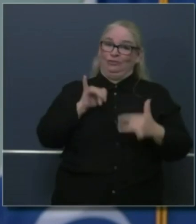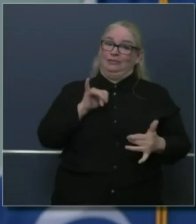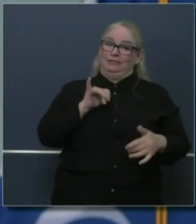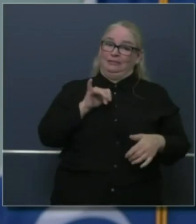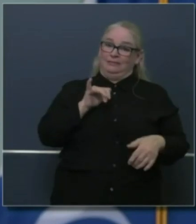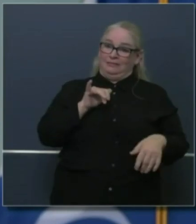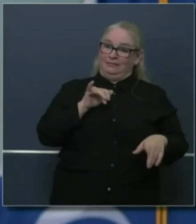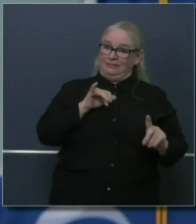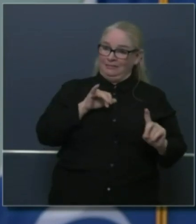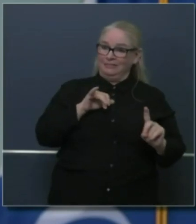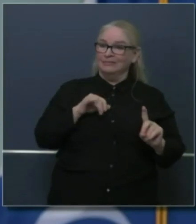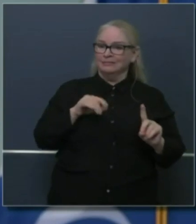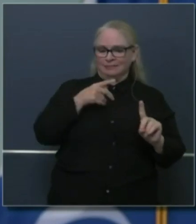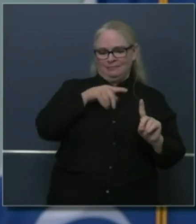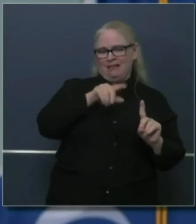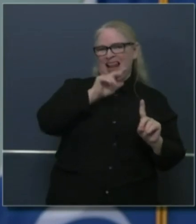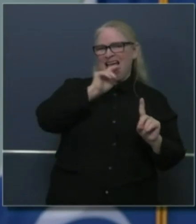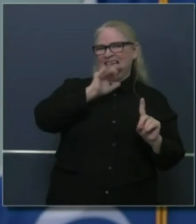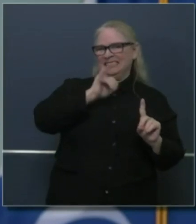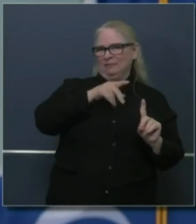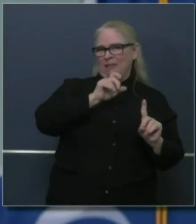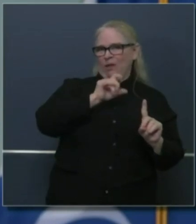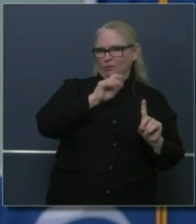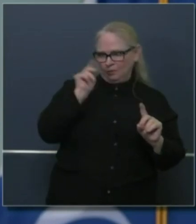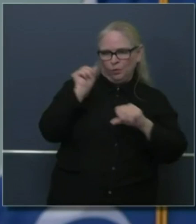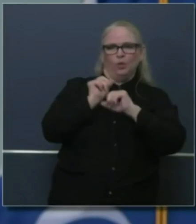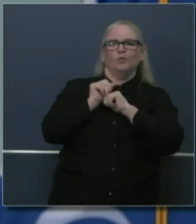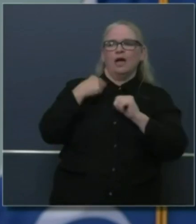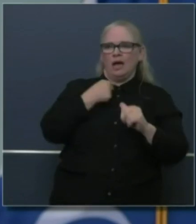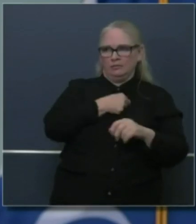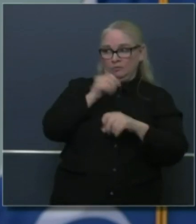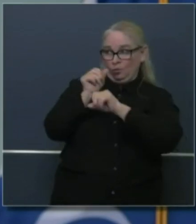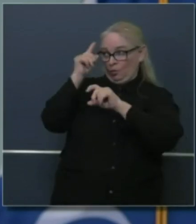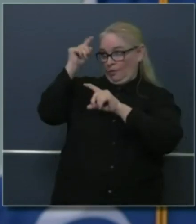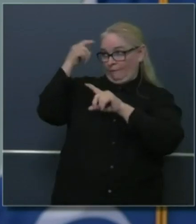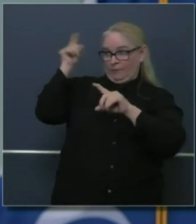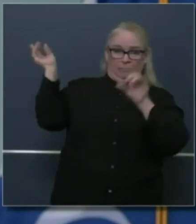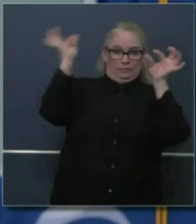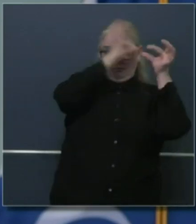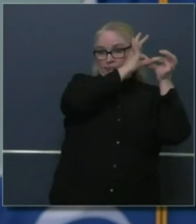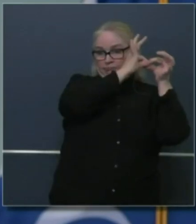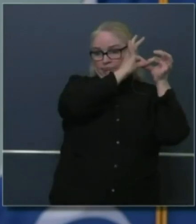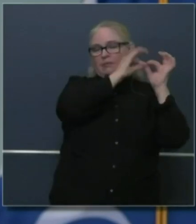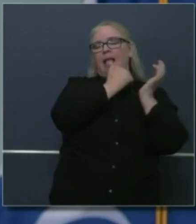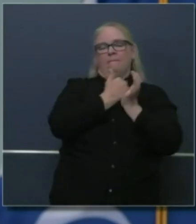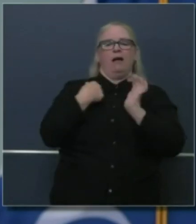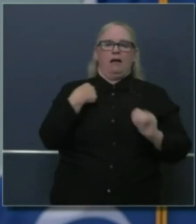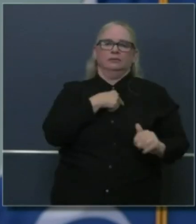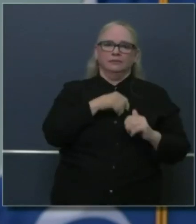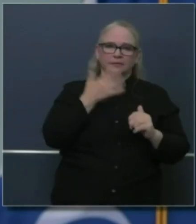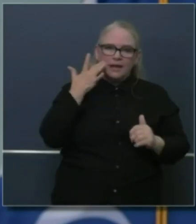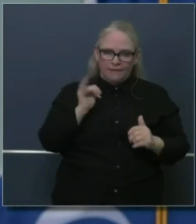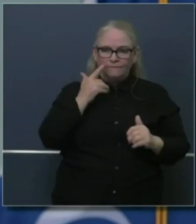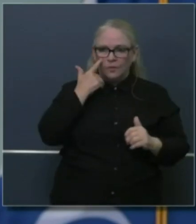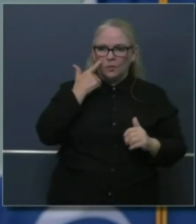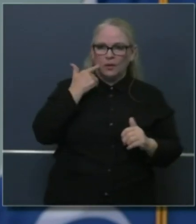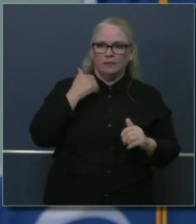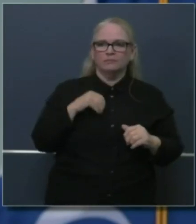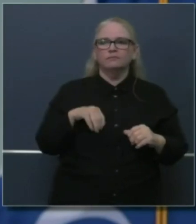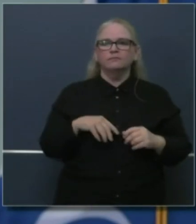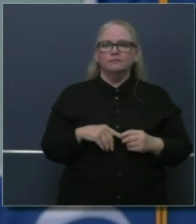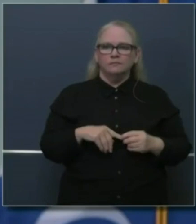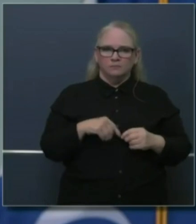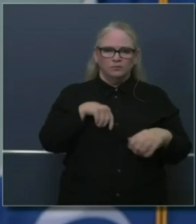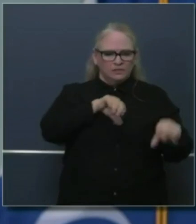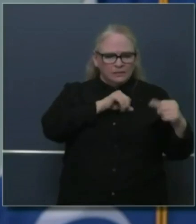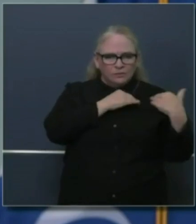done federally. As it relates to getting things done, and as it relates to taking account and responsibility, as it